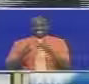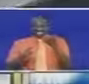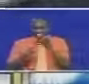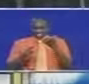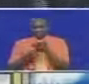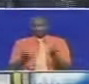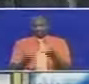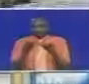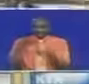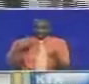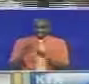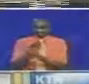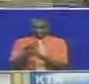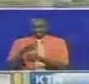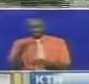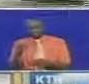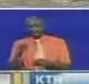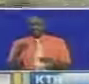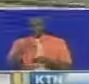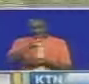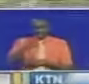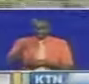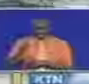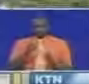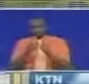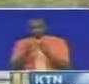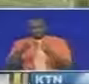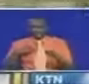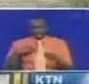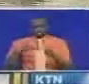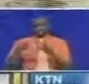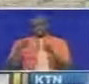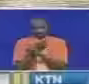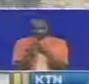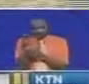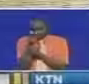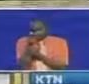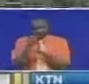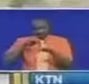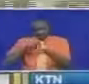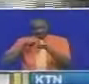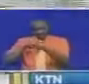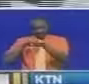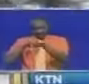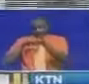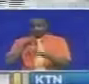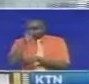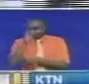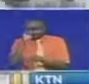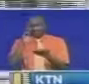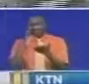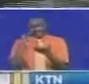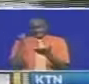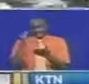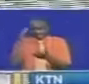city inspectorate, county administration, firefighters and journalists sped off from the regional police headquarters and powered its way through